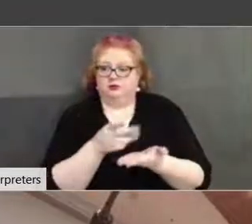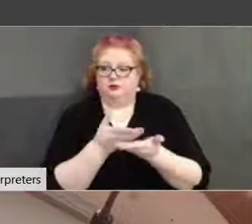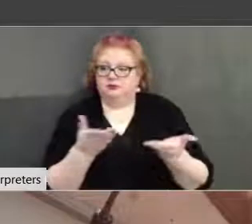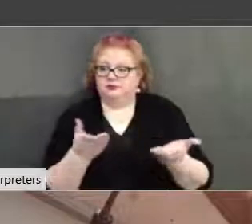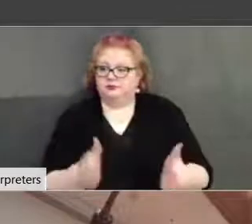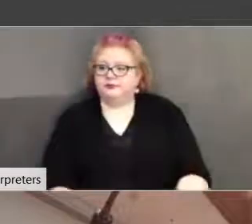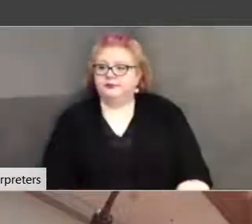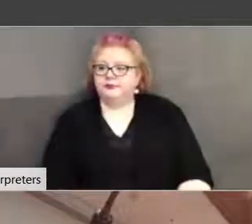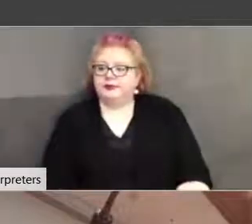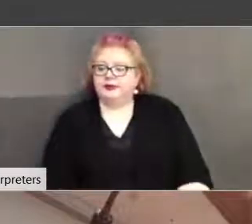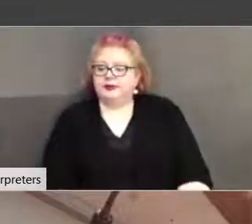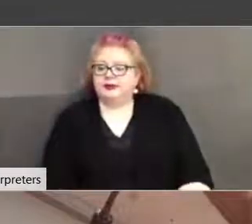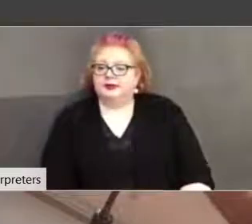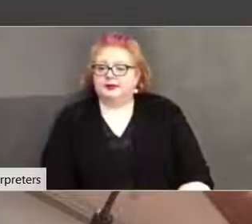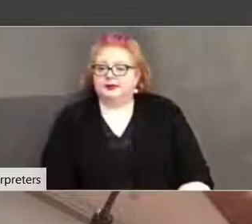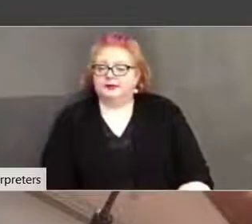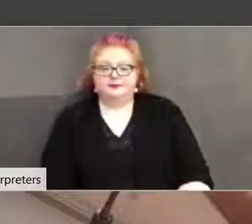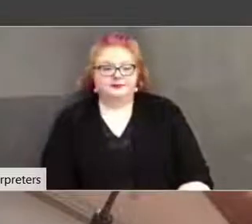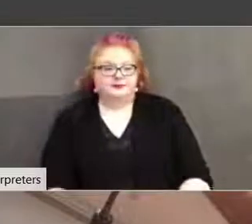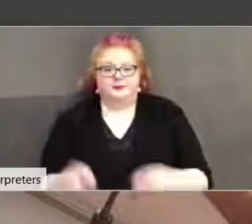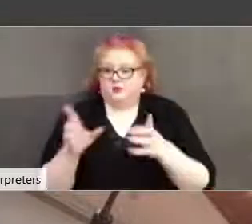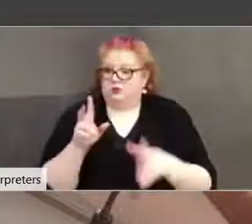Director Hines? No.